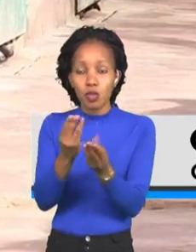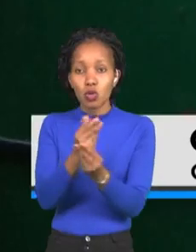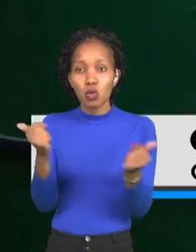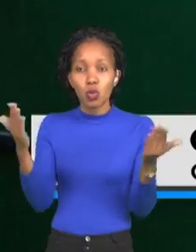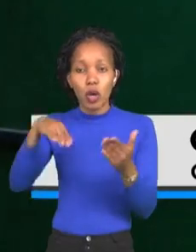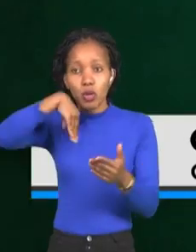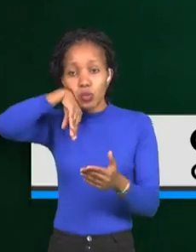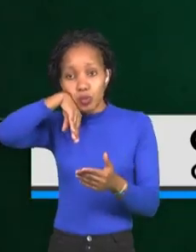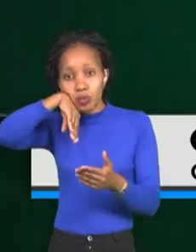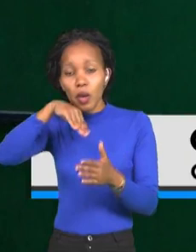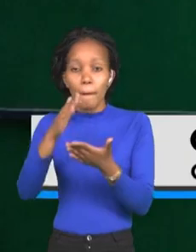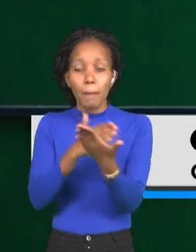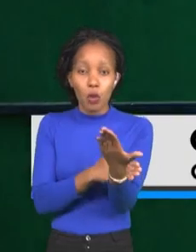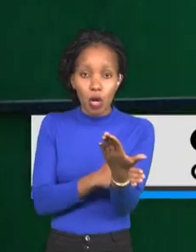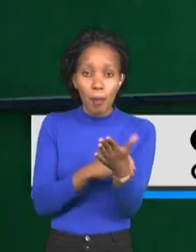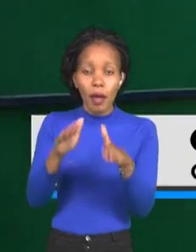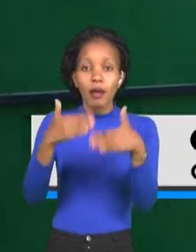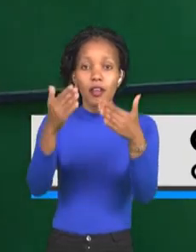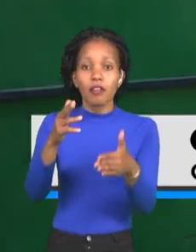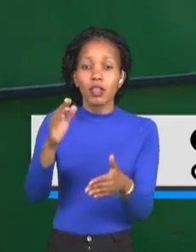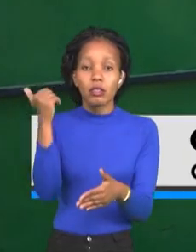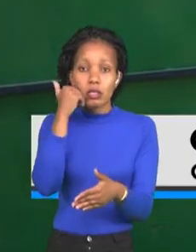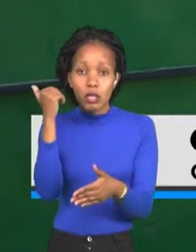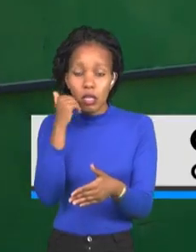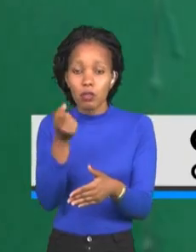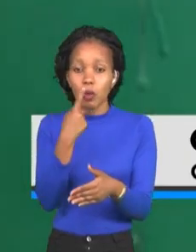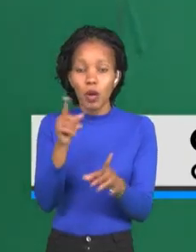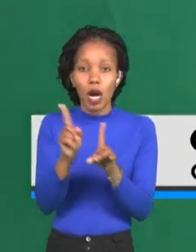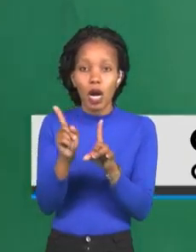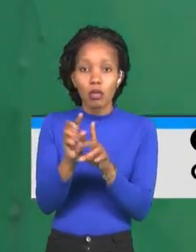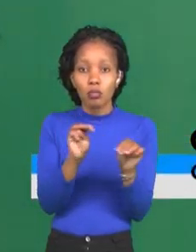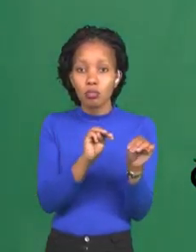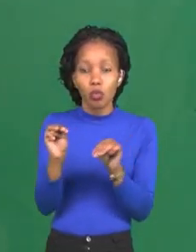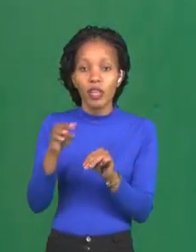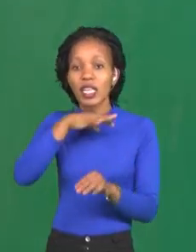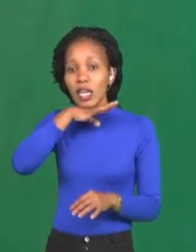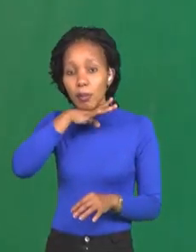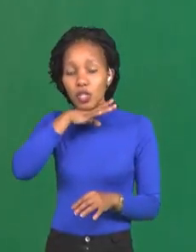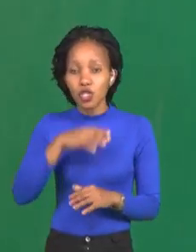dog sterilization programs, providing rabies vaccinations and removing the garbage.